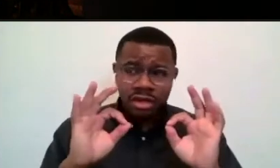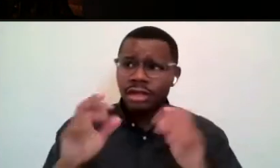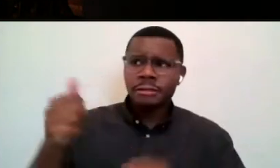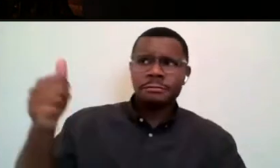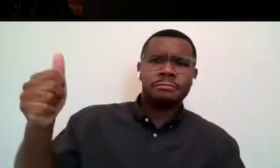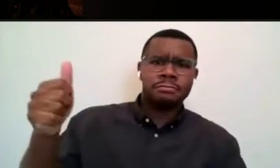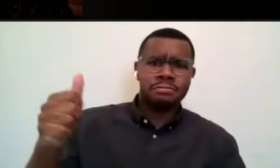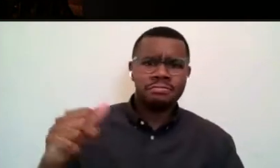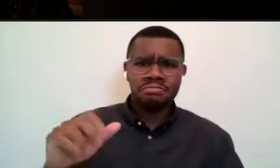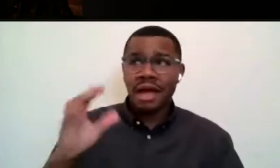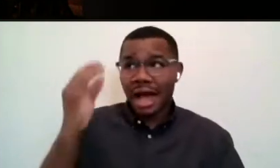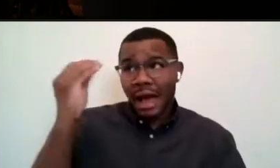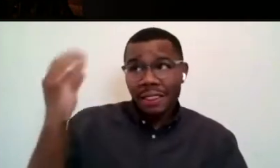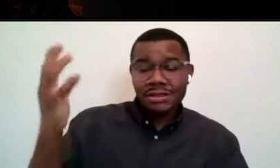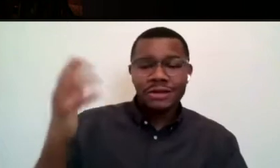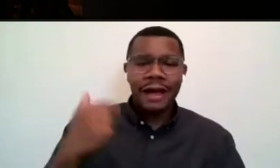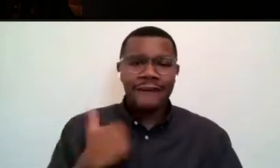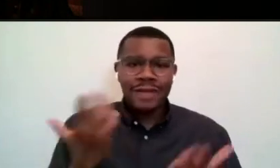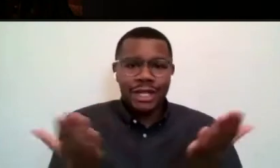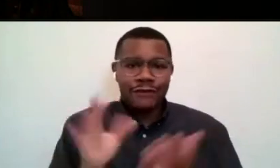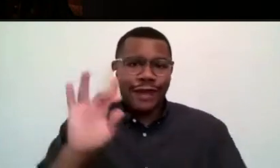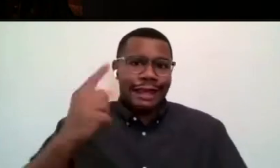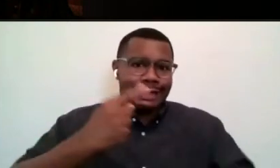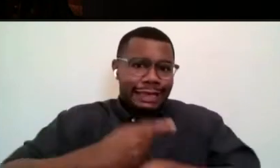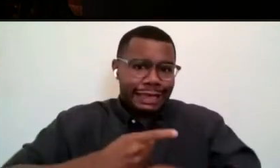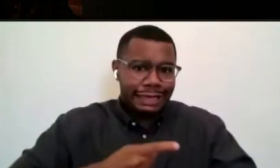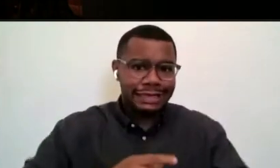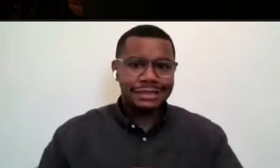I'll keep you in touch. I'll keep you informed about what it's going to be. Yeah.